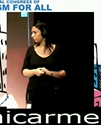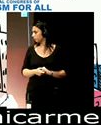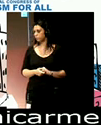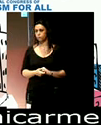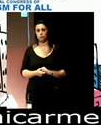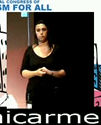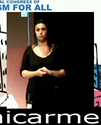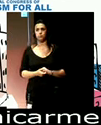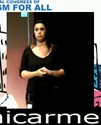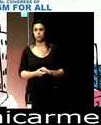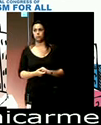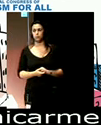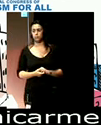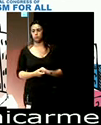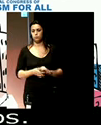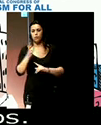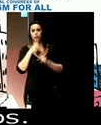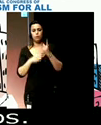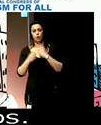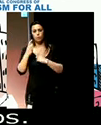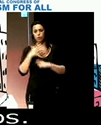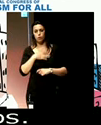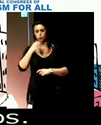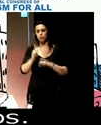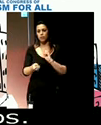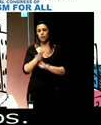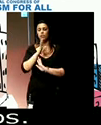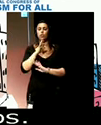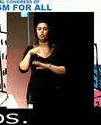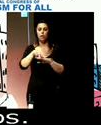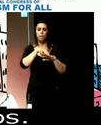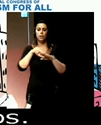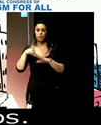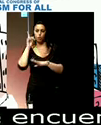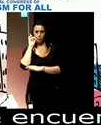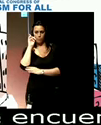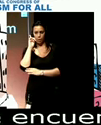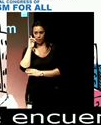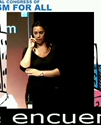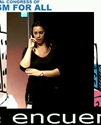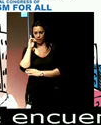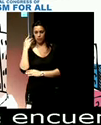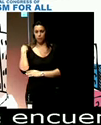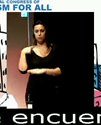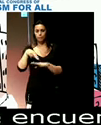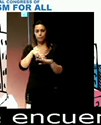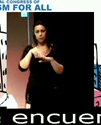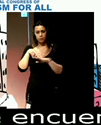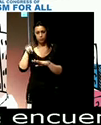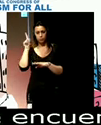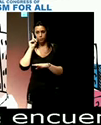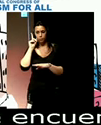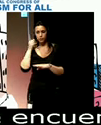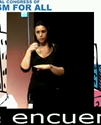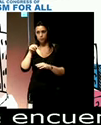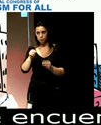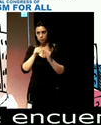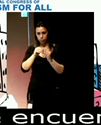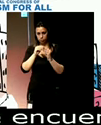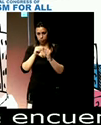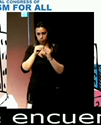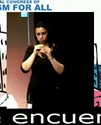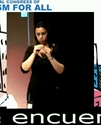Information can be created on a mobile platform, and we're now currently building up a PC, so stationary platform, so